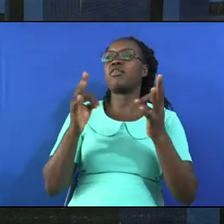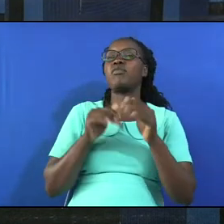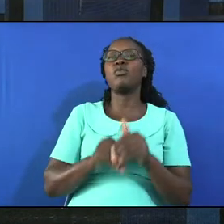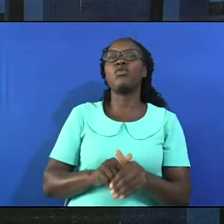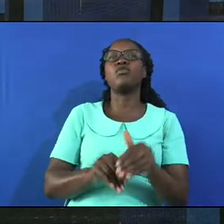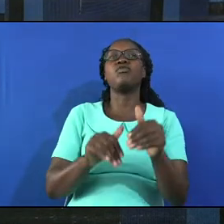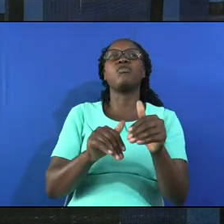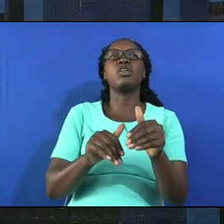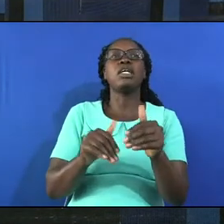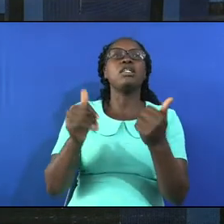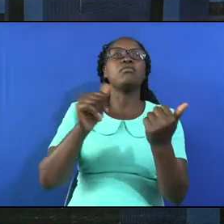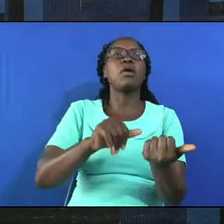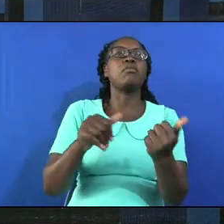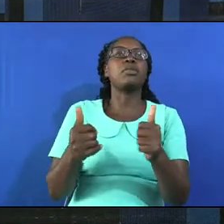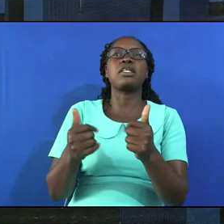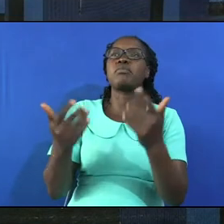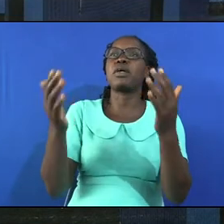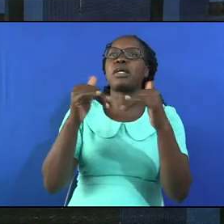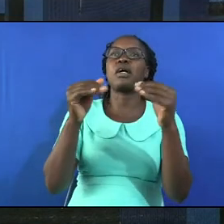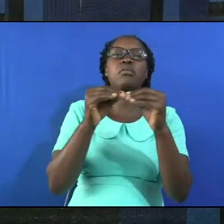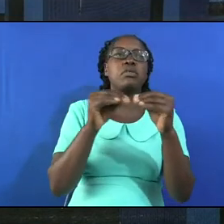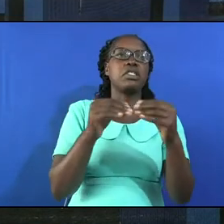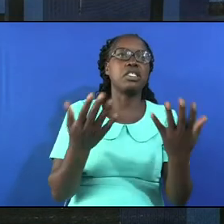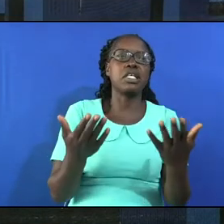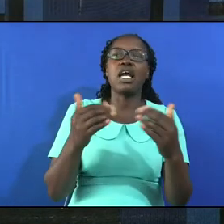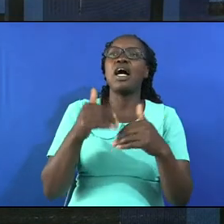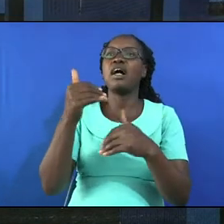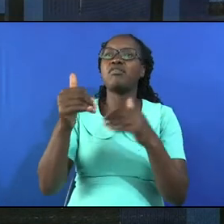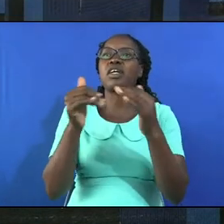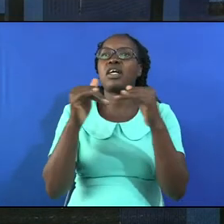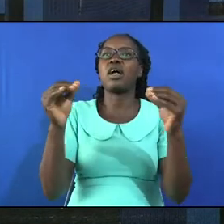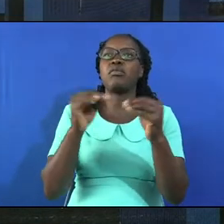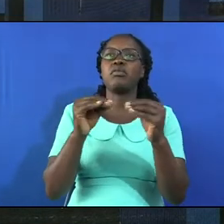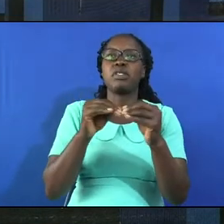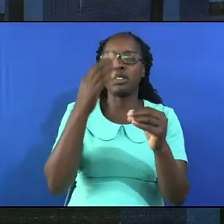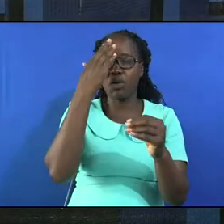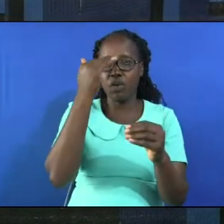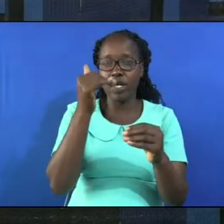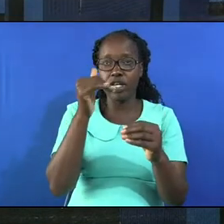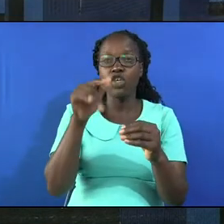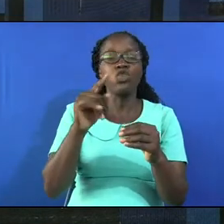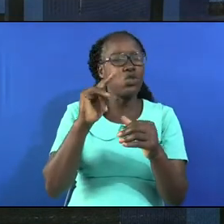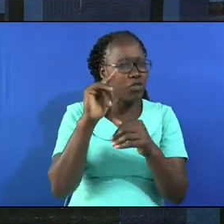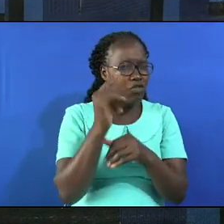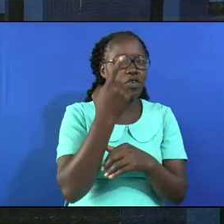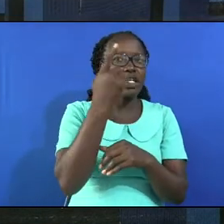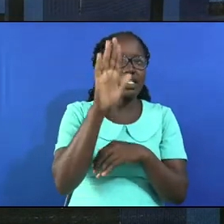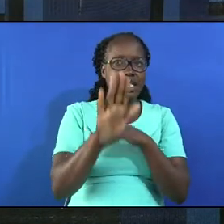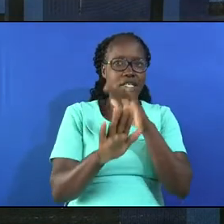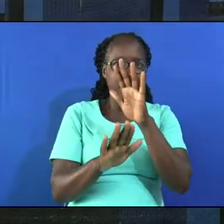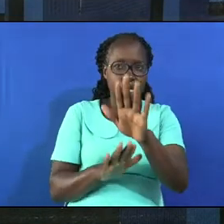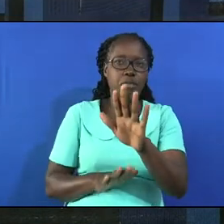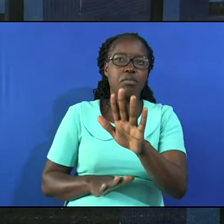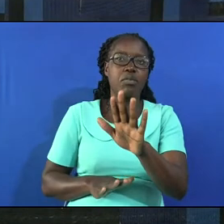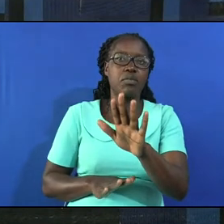follow. They will be getting baptized by camp meeting, after camp meeting, because you took the first